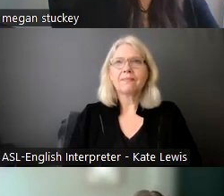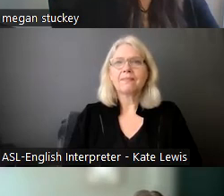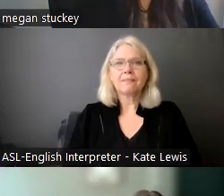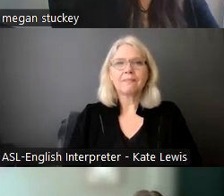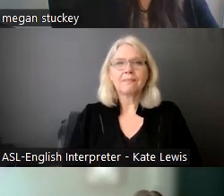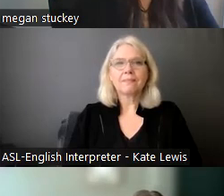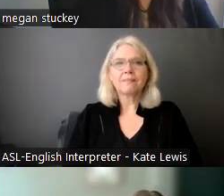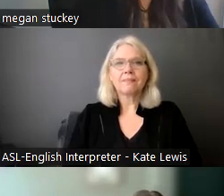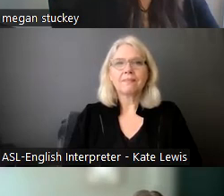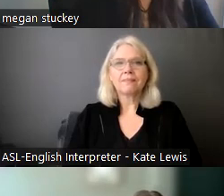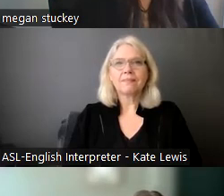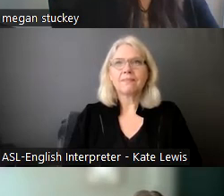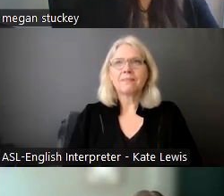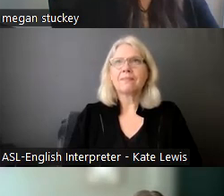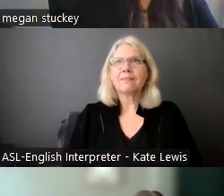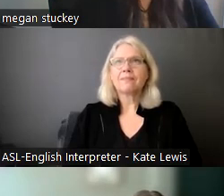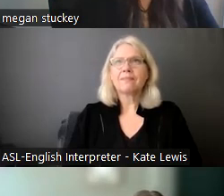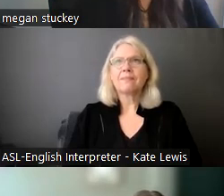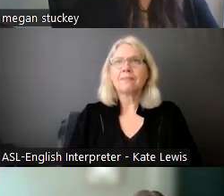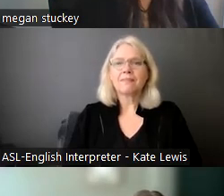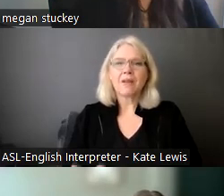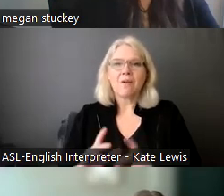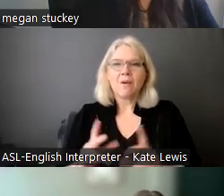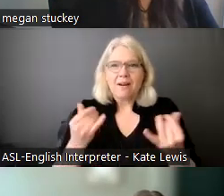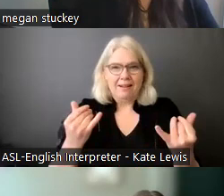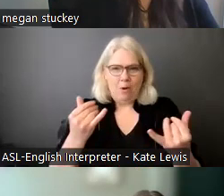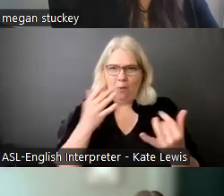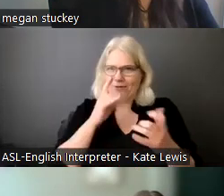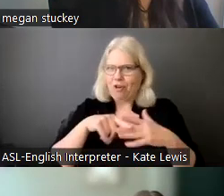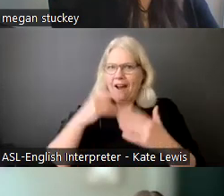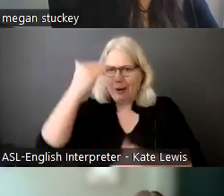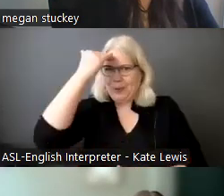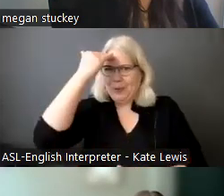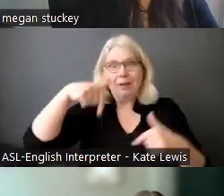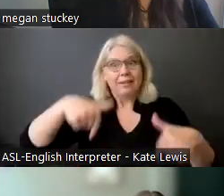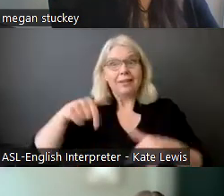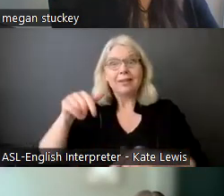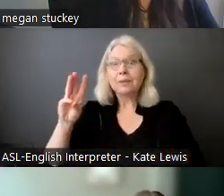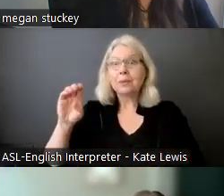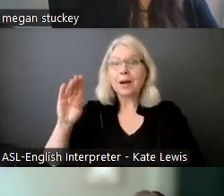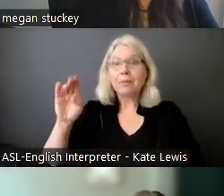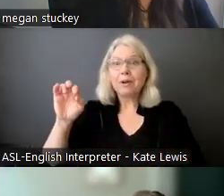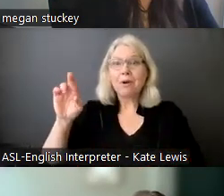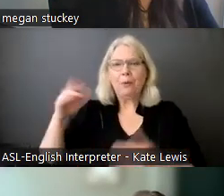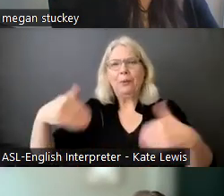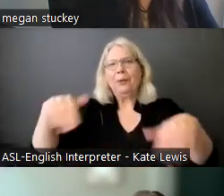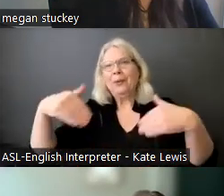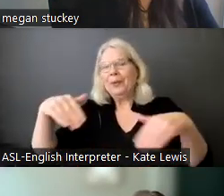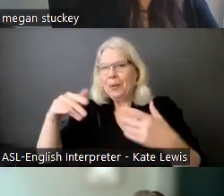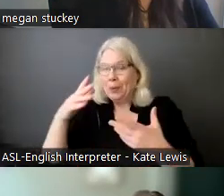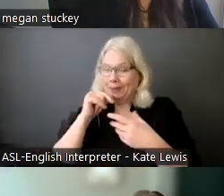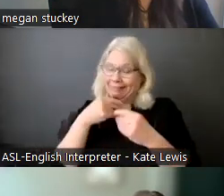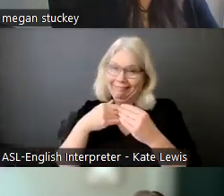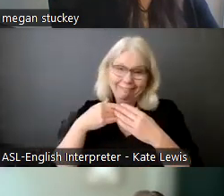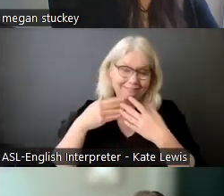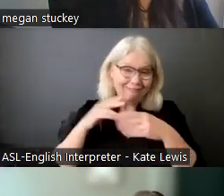We will begin because I know we have a very, very jam-packed webinar ahead of us today. So thank you and good afternoon, everybody, for